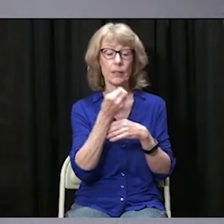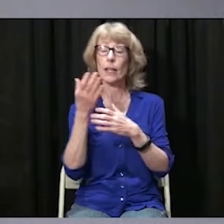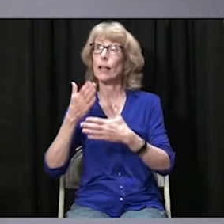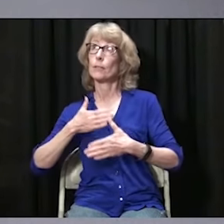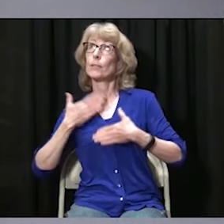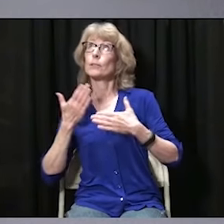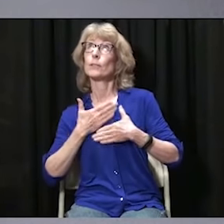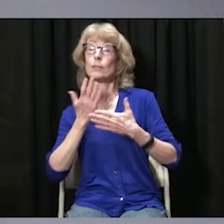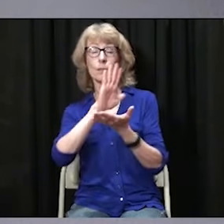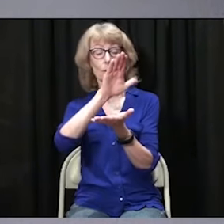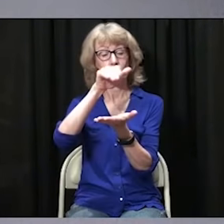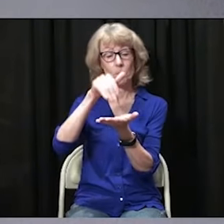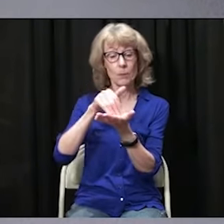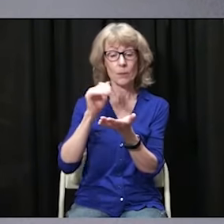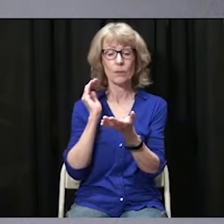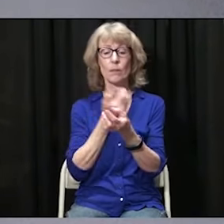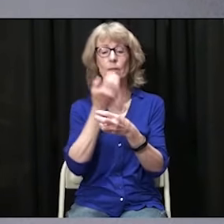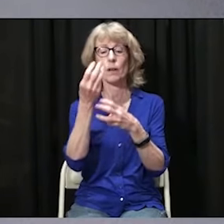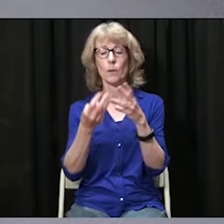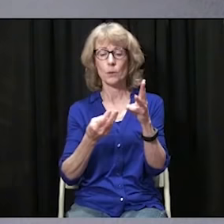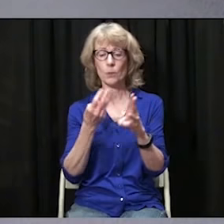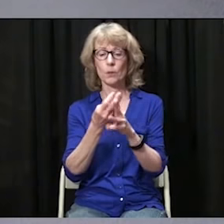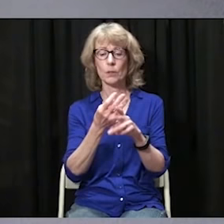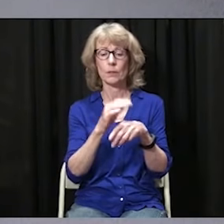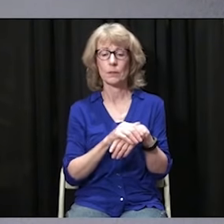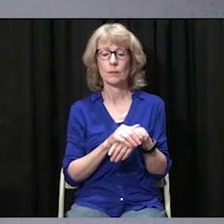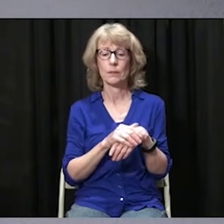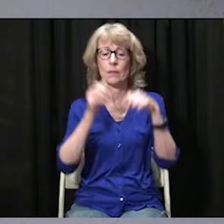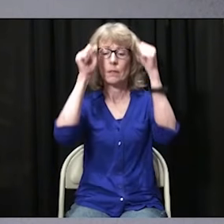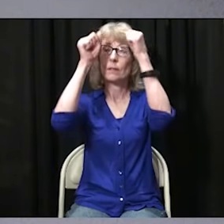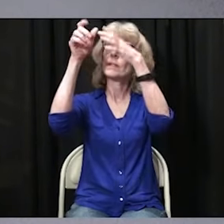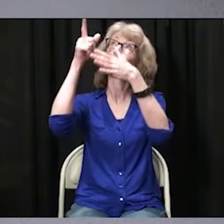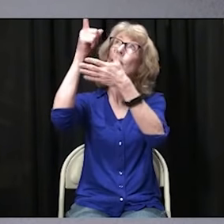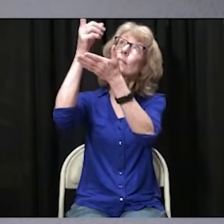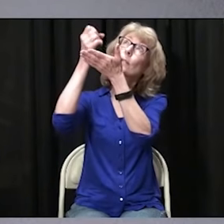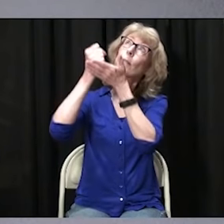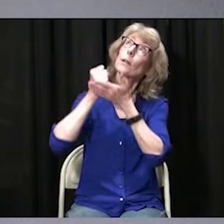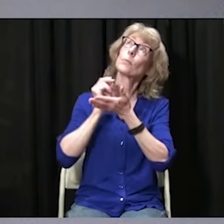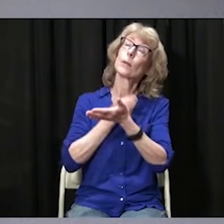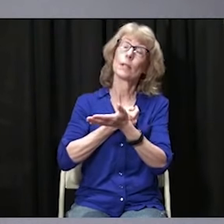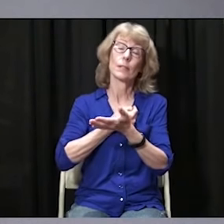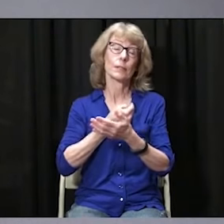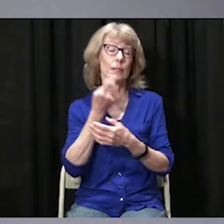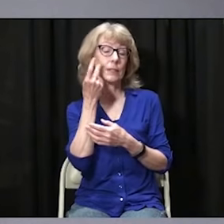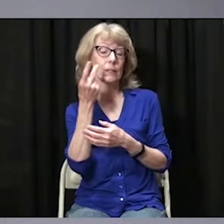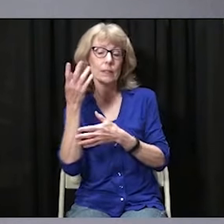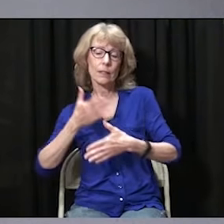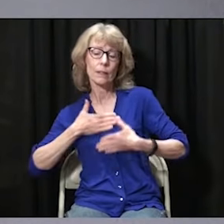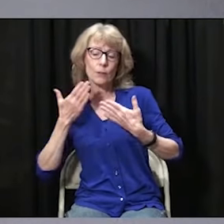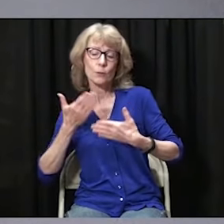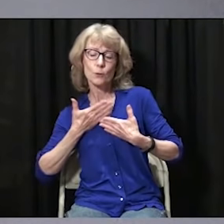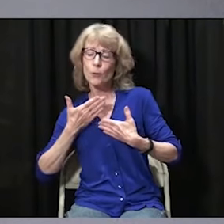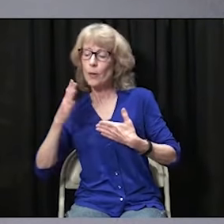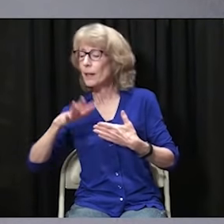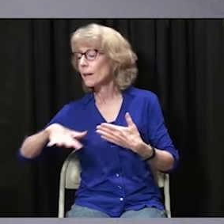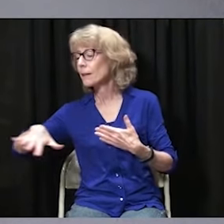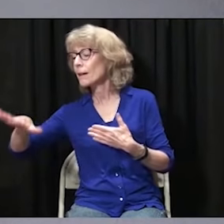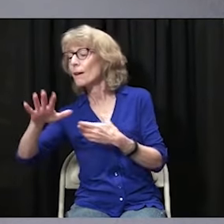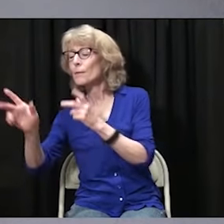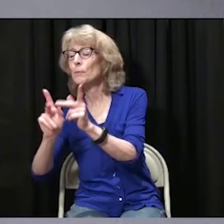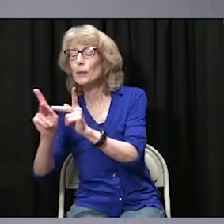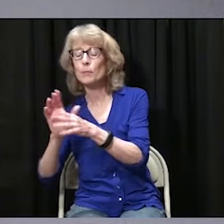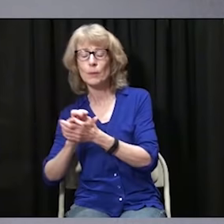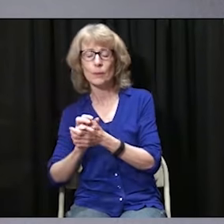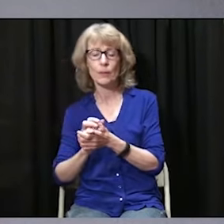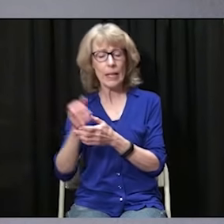world too. So Father, help us see the joy of the people around us. Help us hear